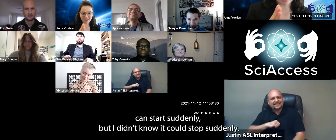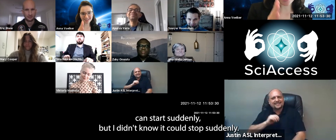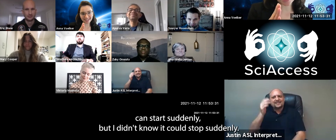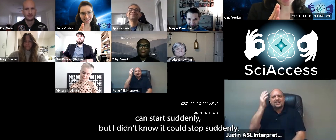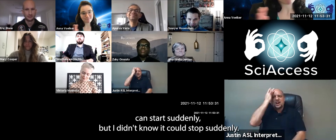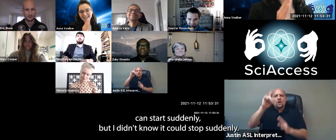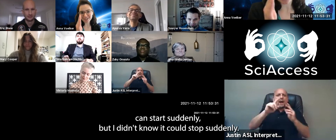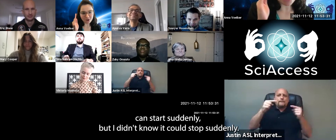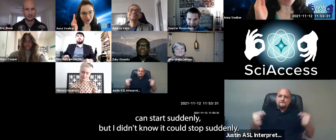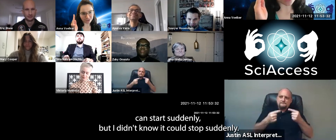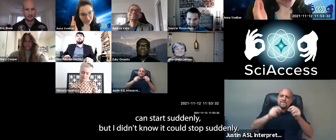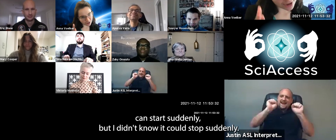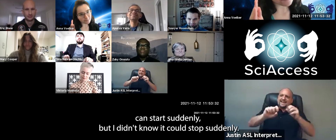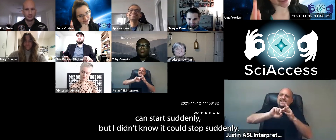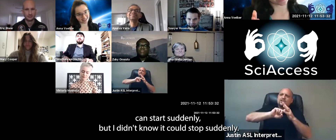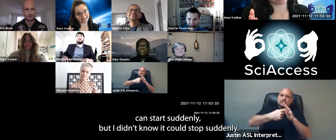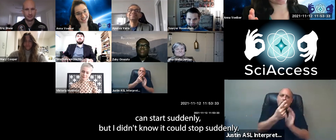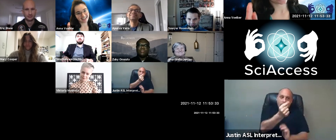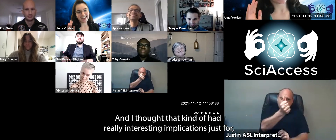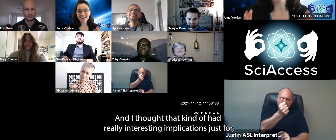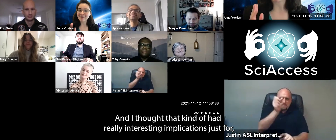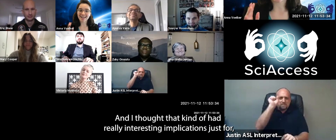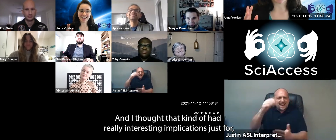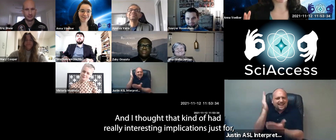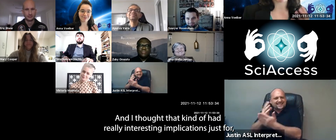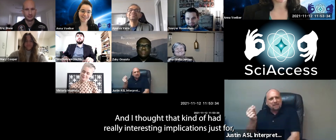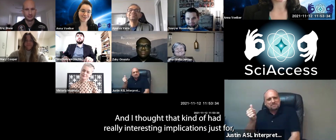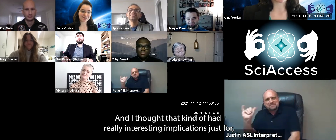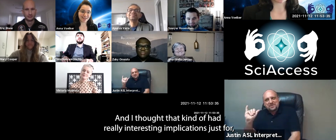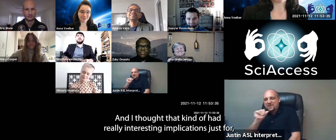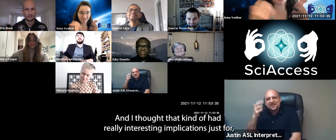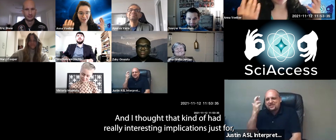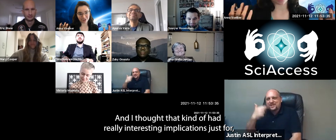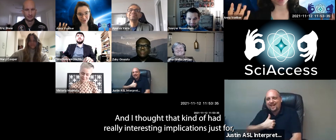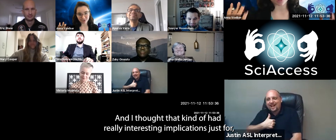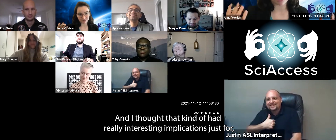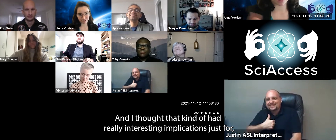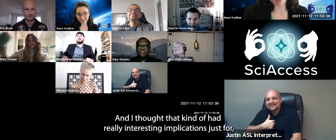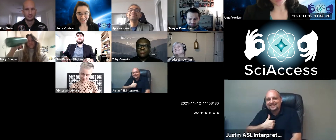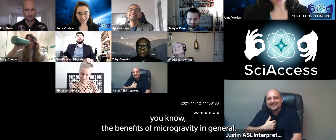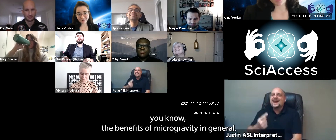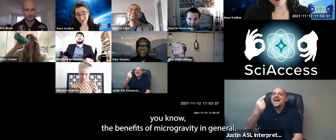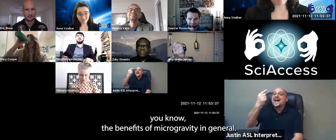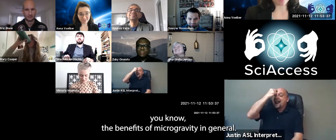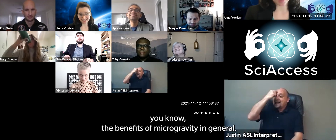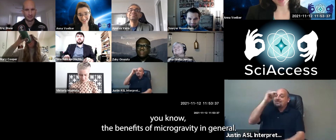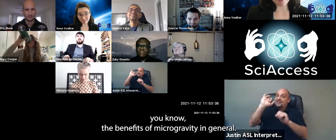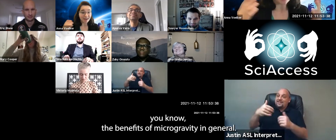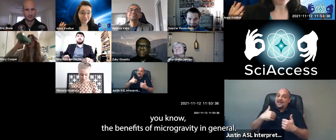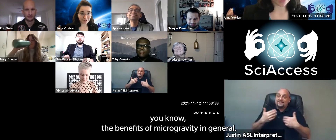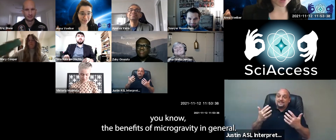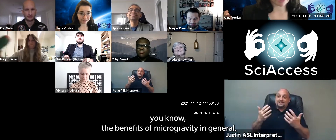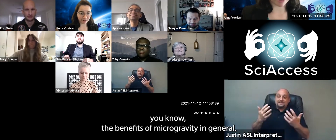can start suddenly, but I didn't know it could stop suddenly. And I thought that kind of had really interesting implications just for,